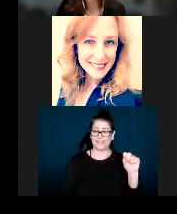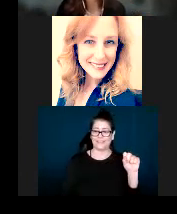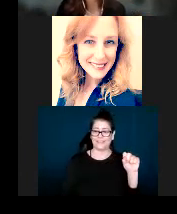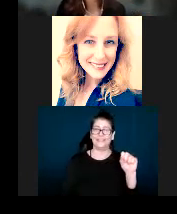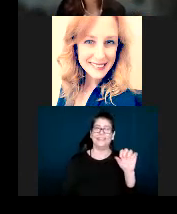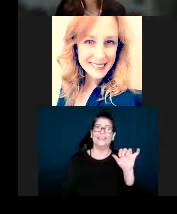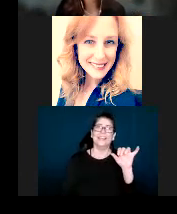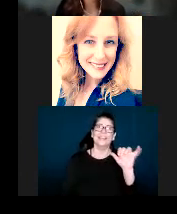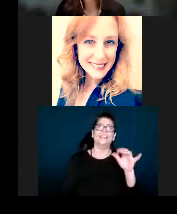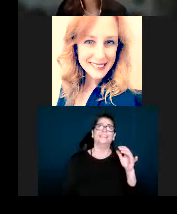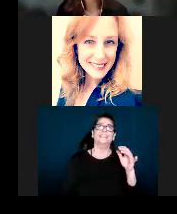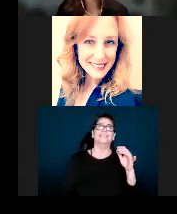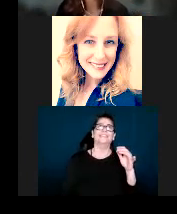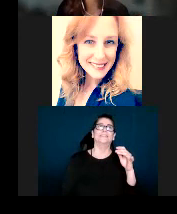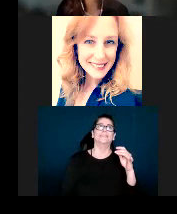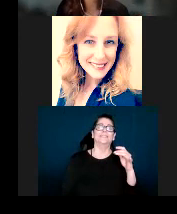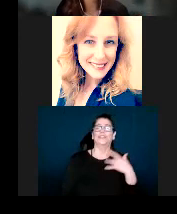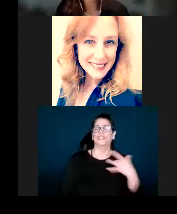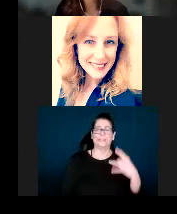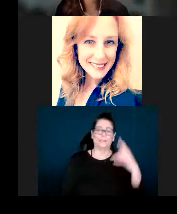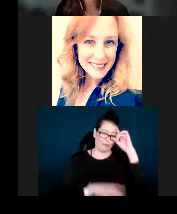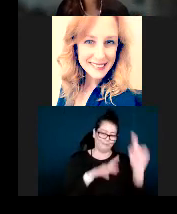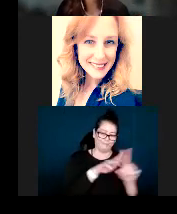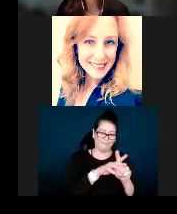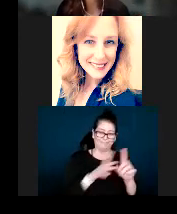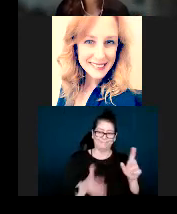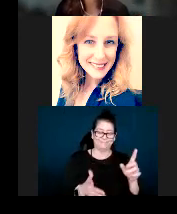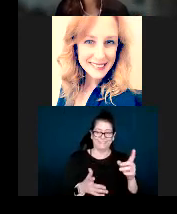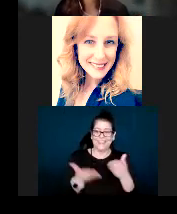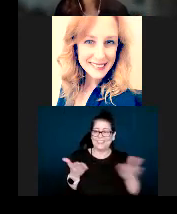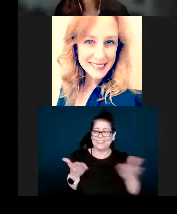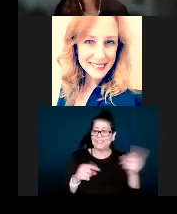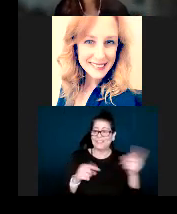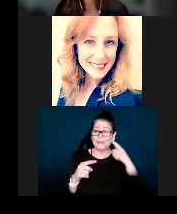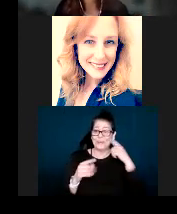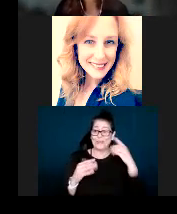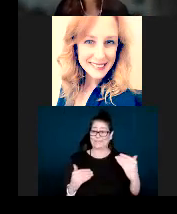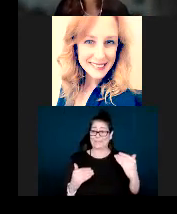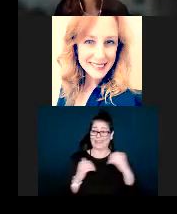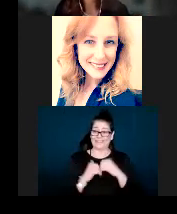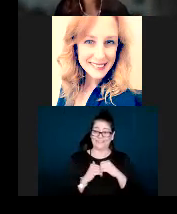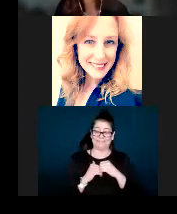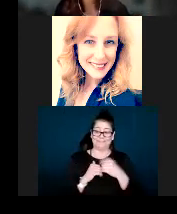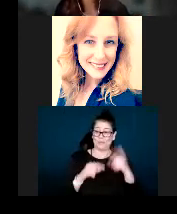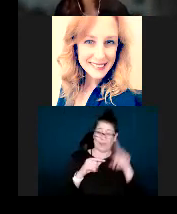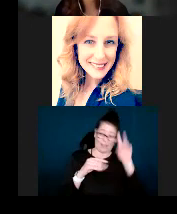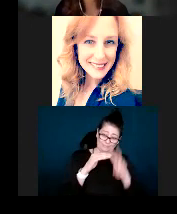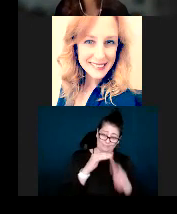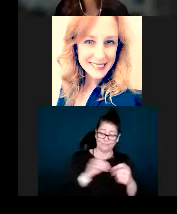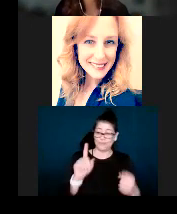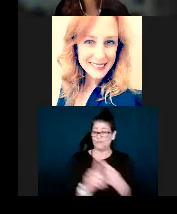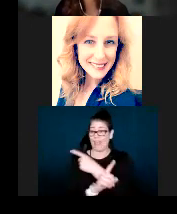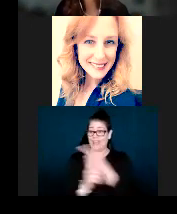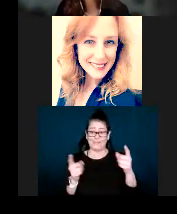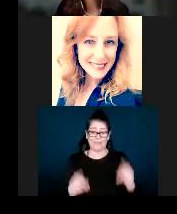when you hear the word crisis. These things are unanticipated events that occur at random. They're often sudden and shocking